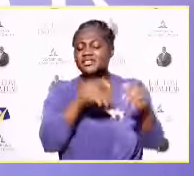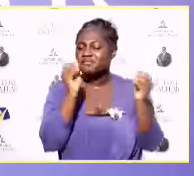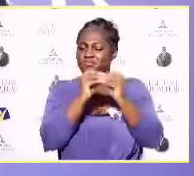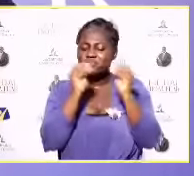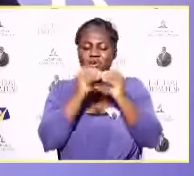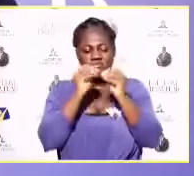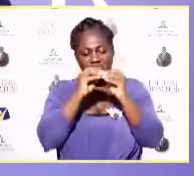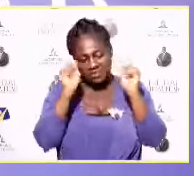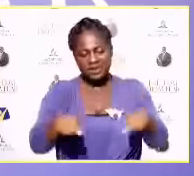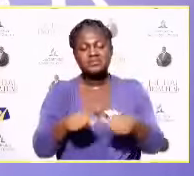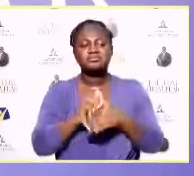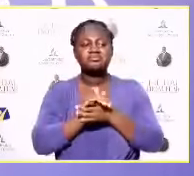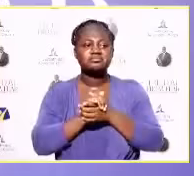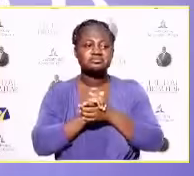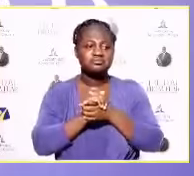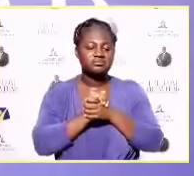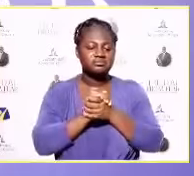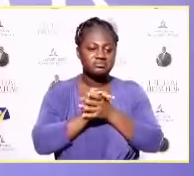when